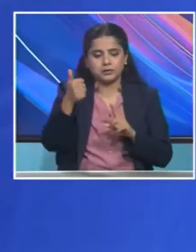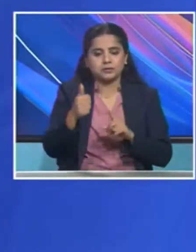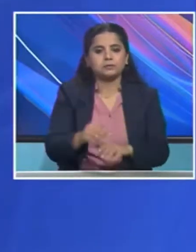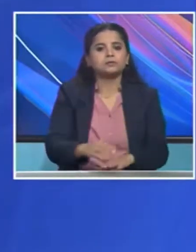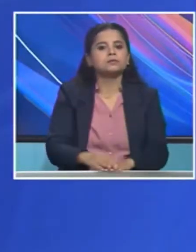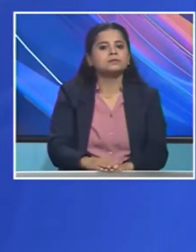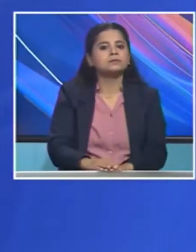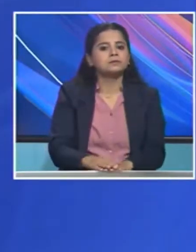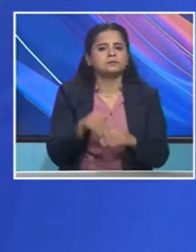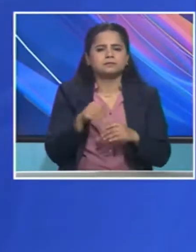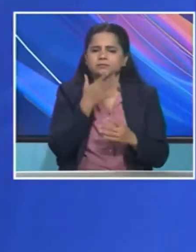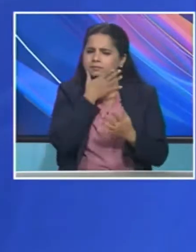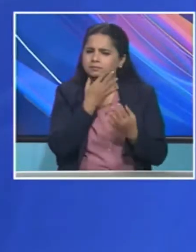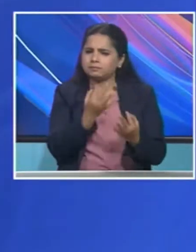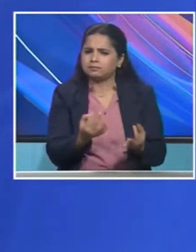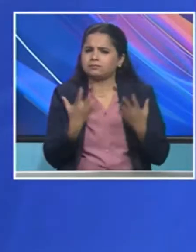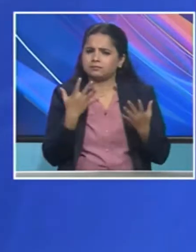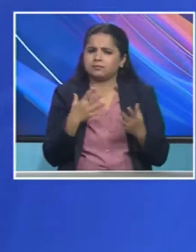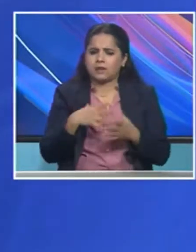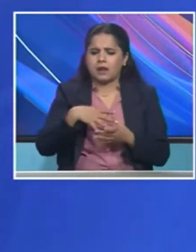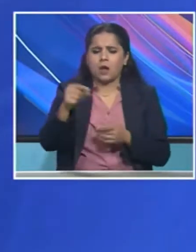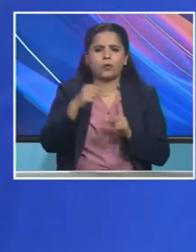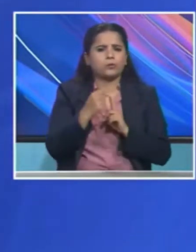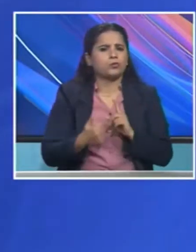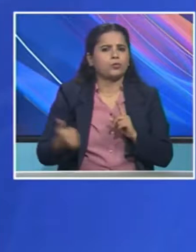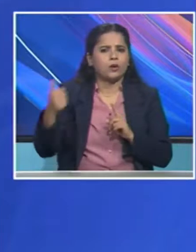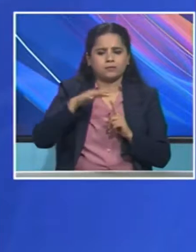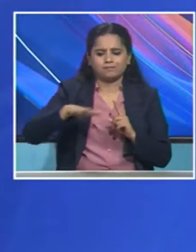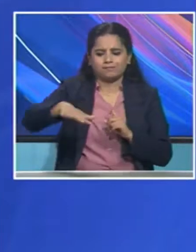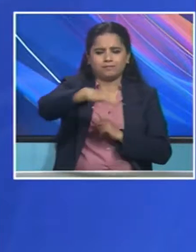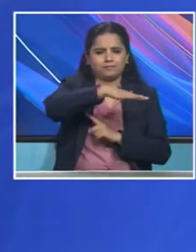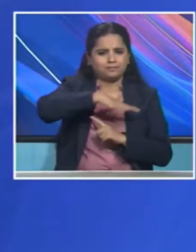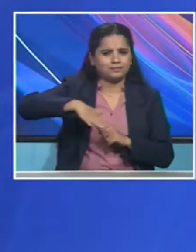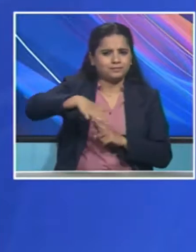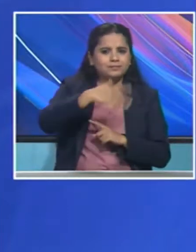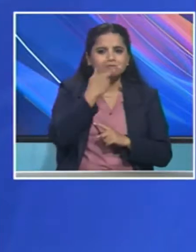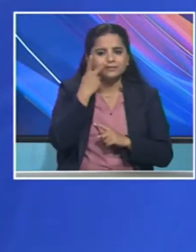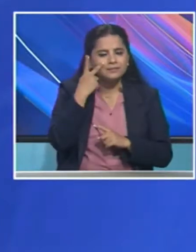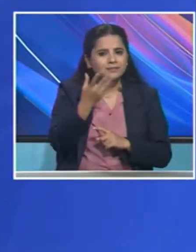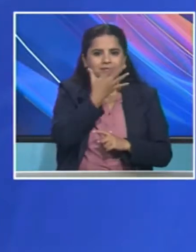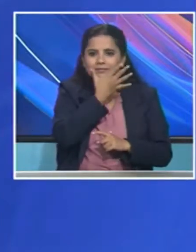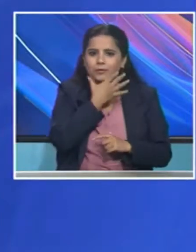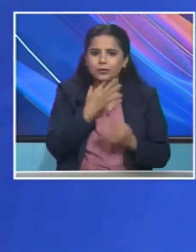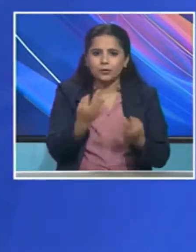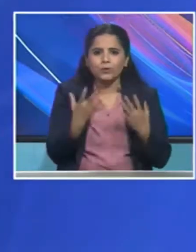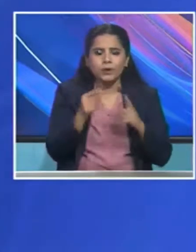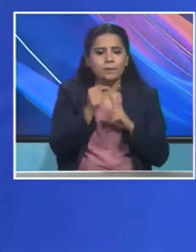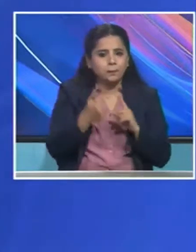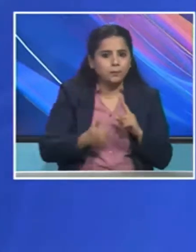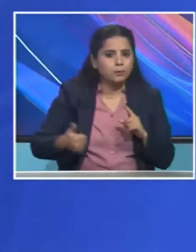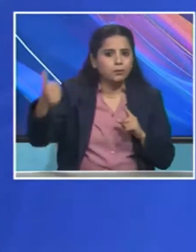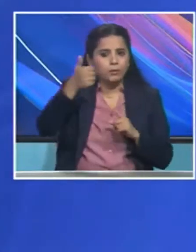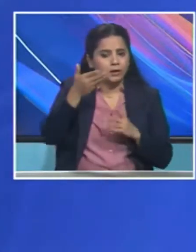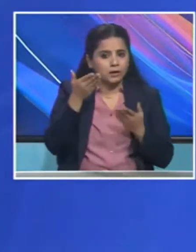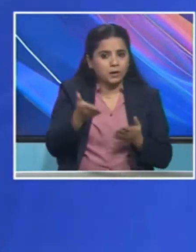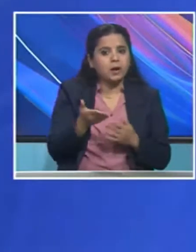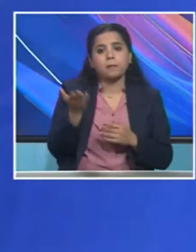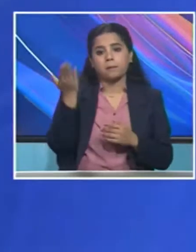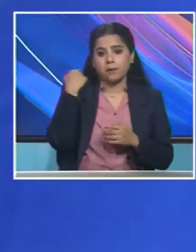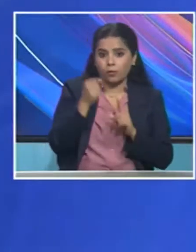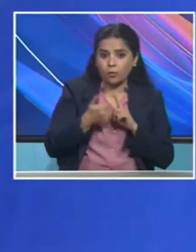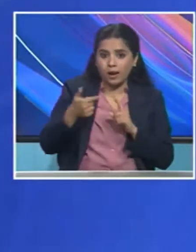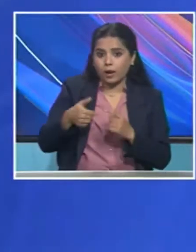at this majestic forecourt of Rashtrapati Bhavan of the President and the President-elect.